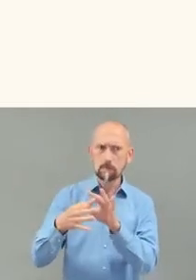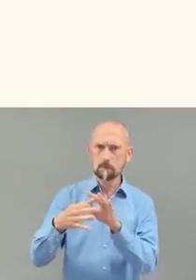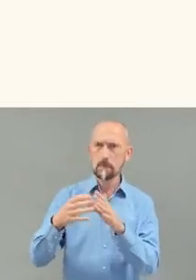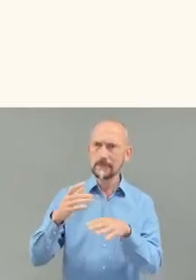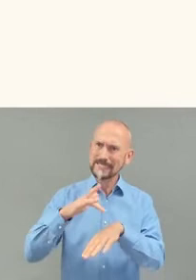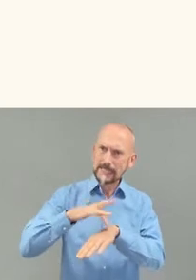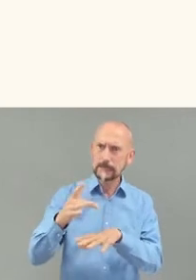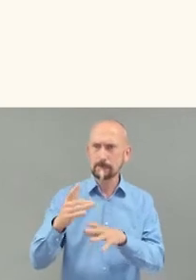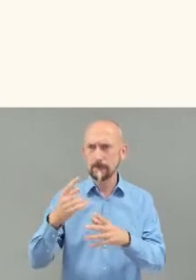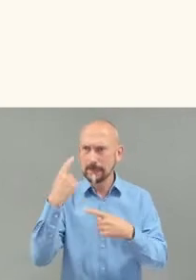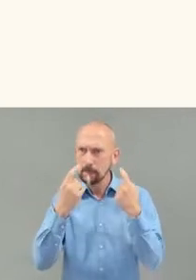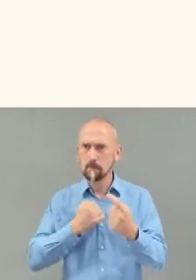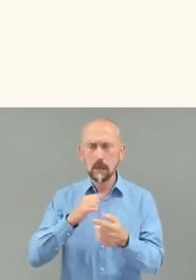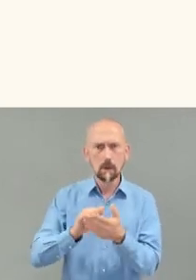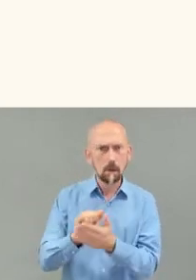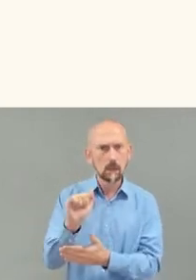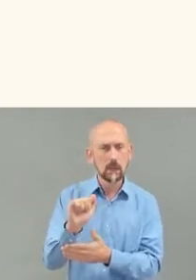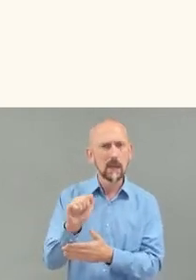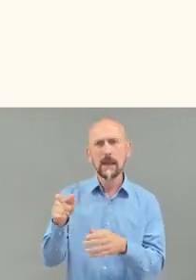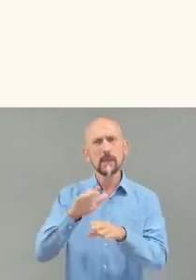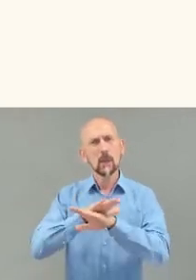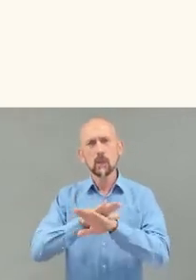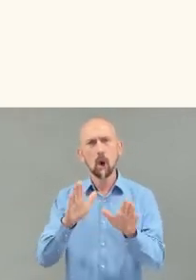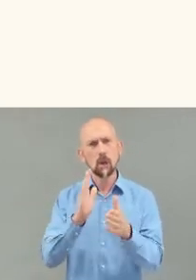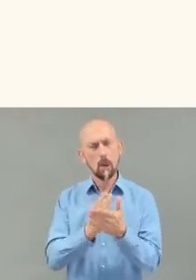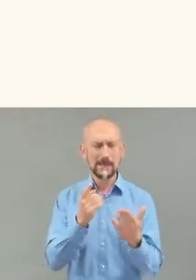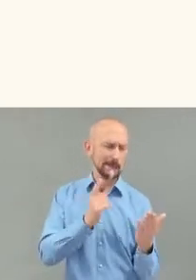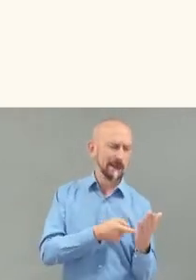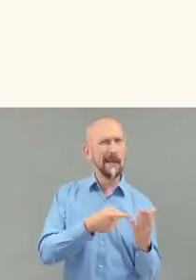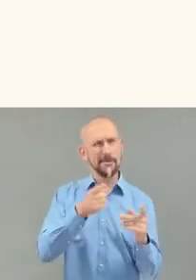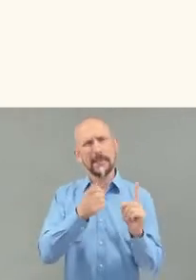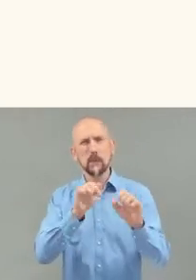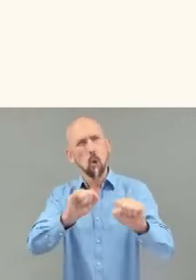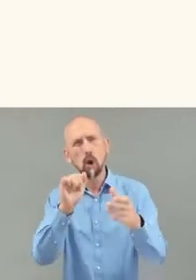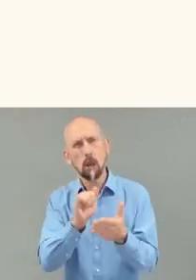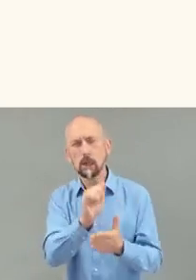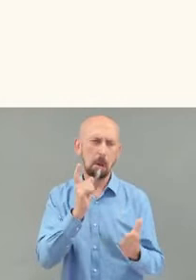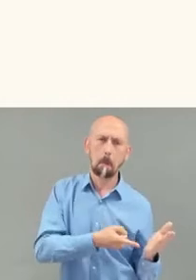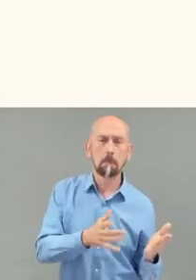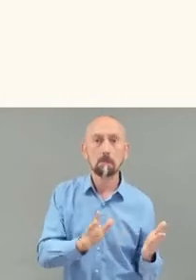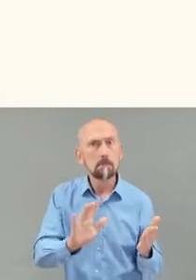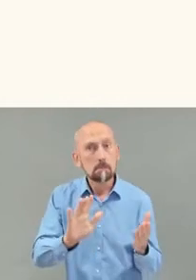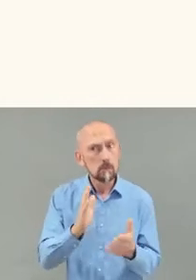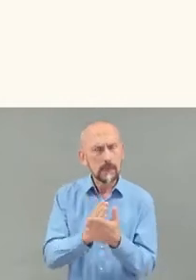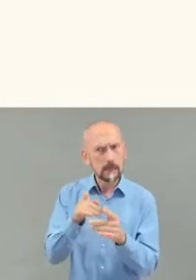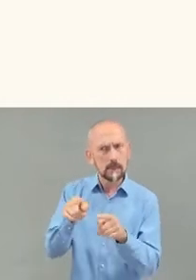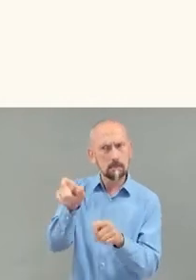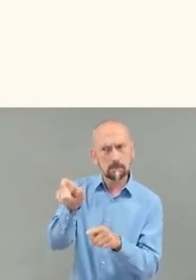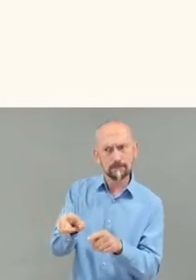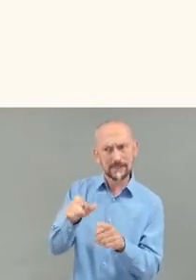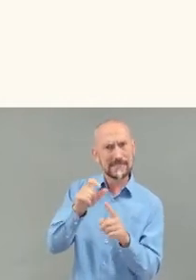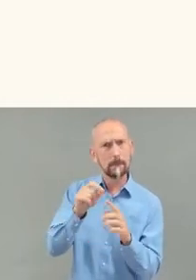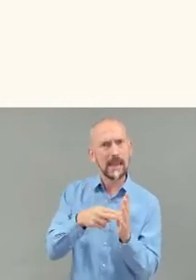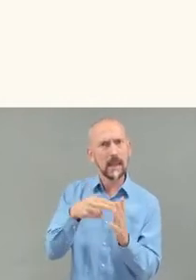the conceptualized textbook definition of my culture, but the individual, CPN,